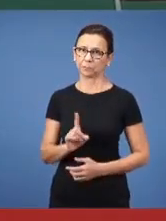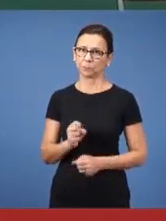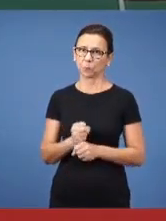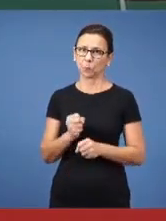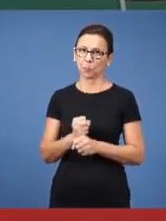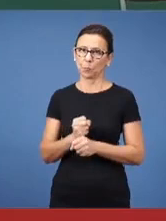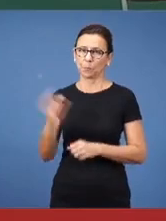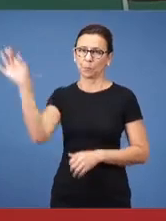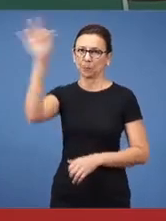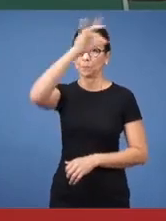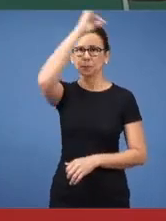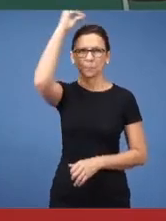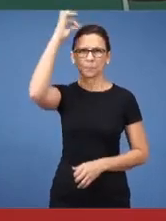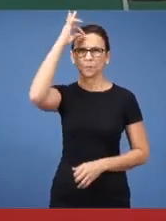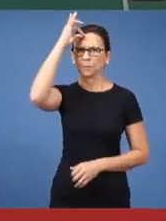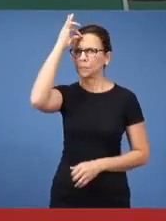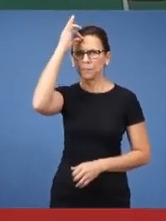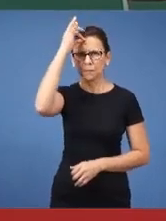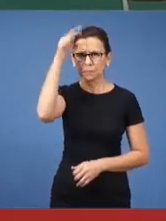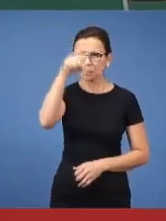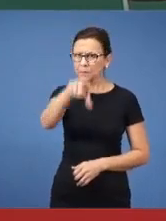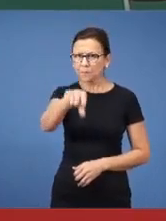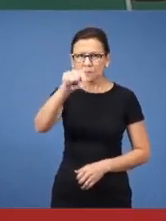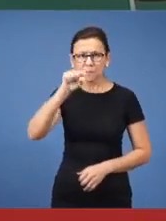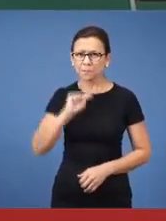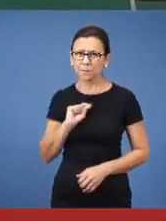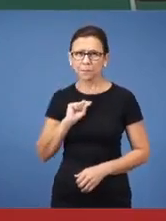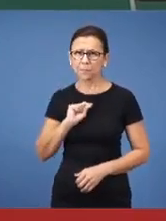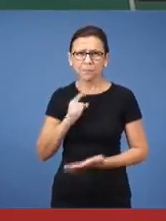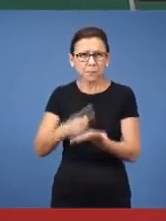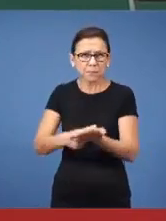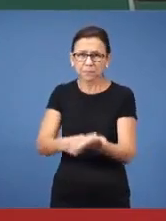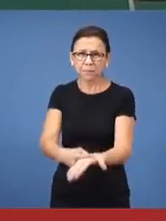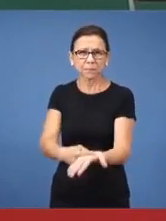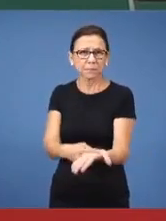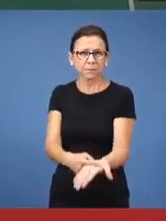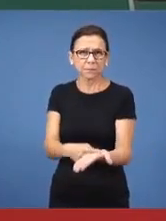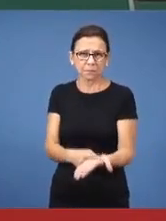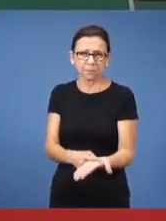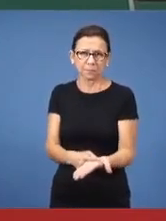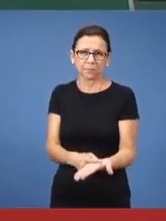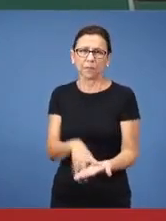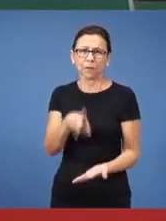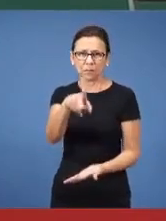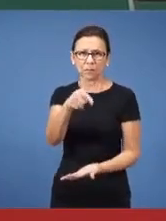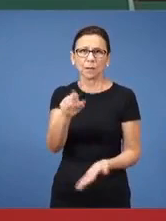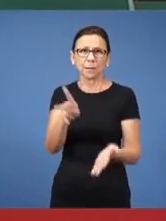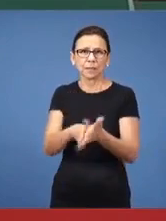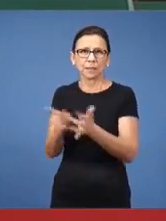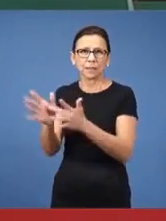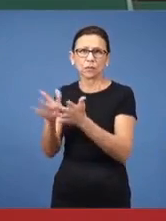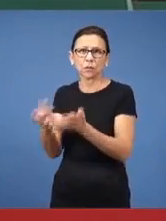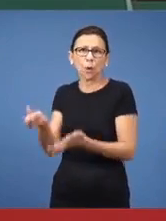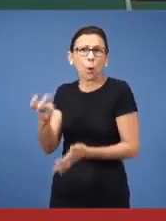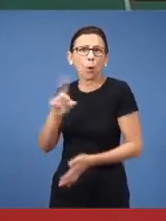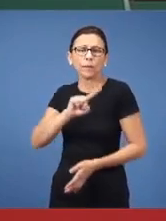Look, the work of the Holy Spirit at this moment needs to be completely clear in our lives. You